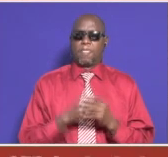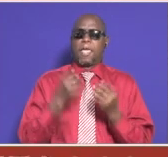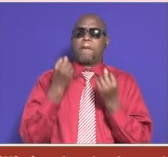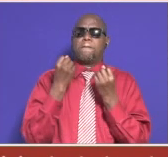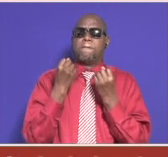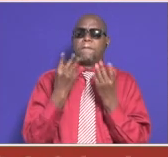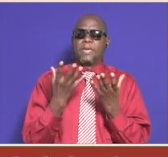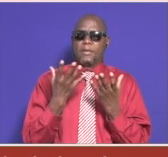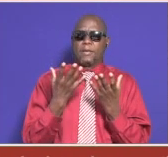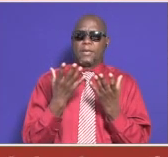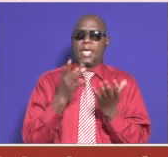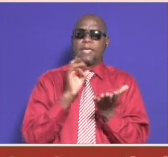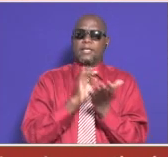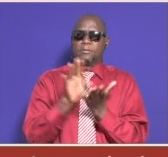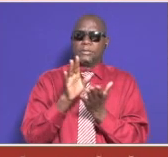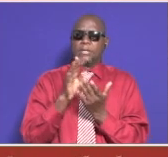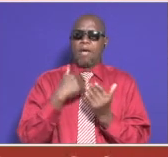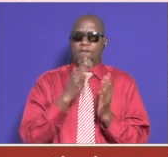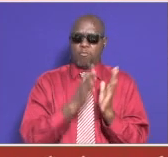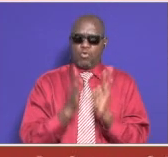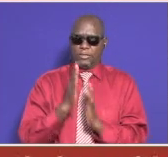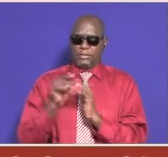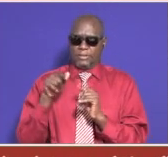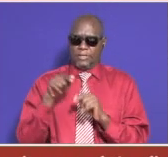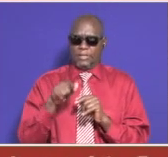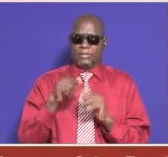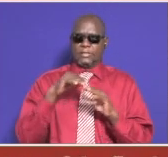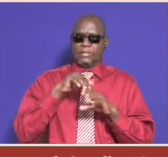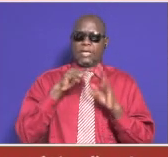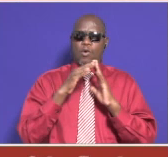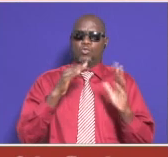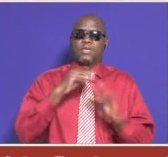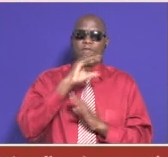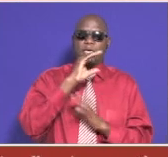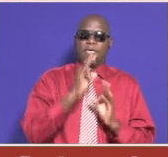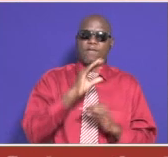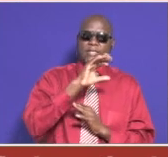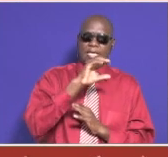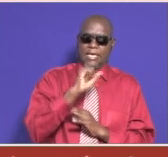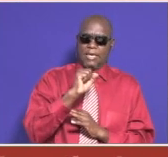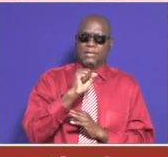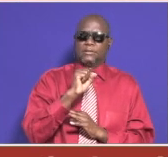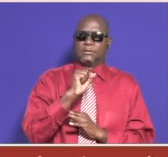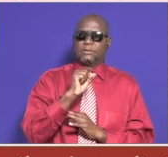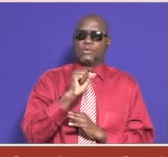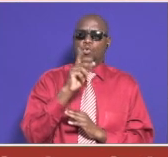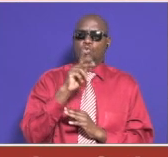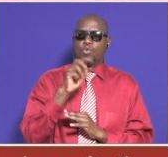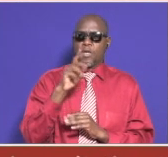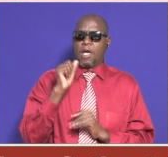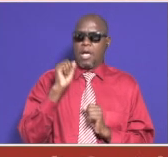have processed in this House, if the conduct of CS Moses Kuria was to be considered, his